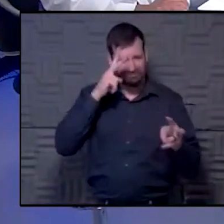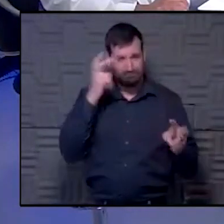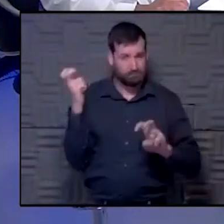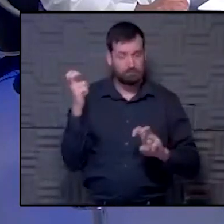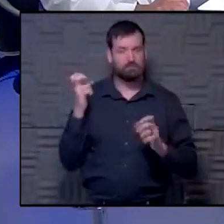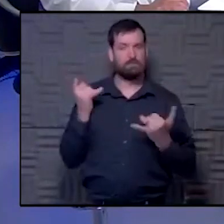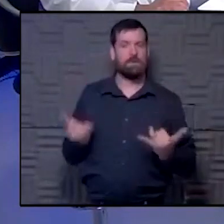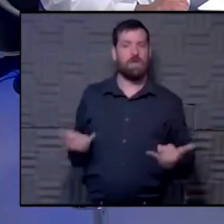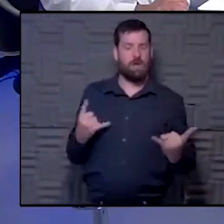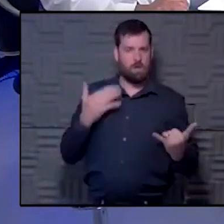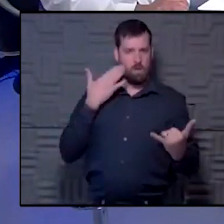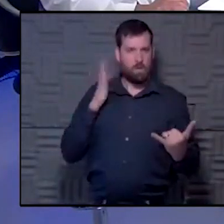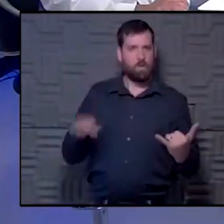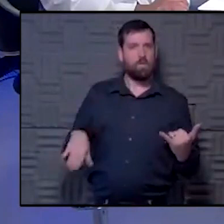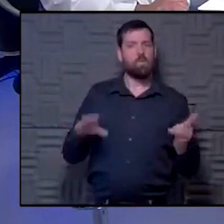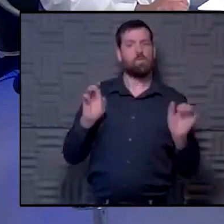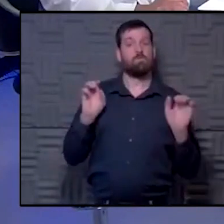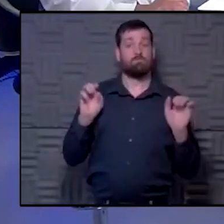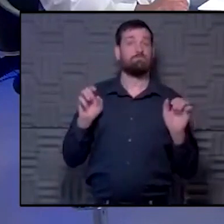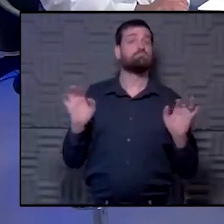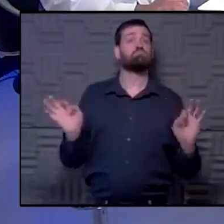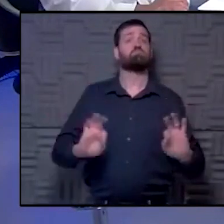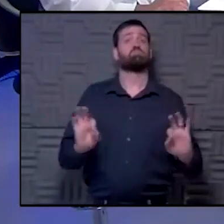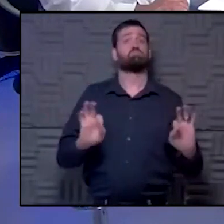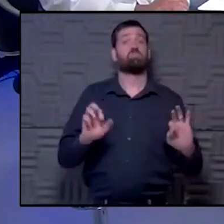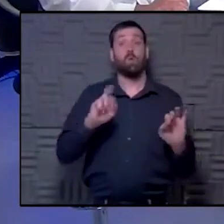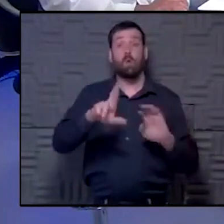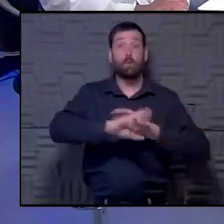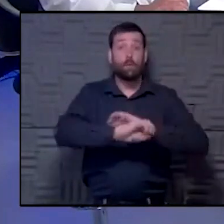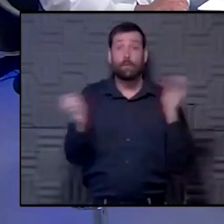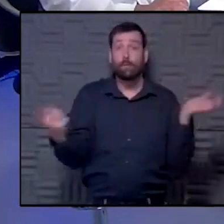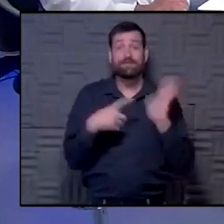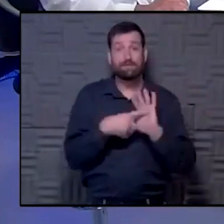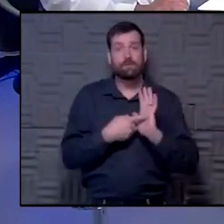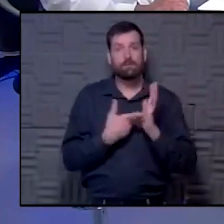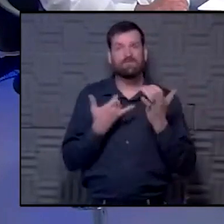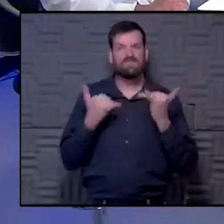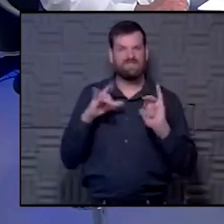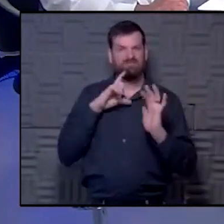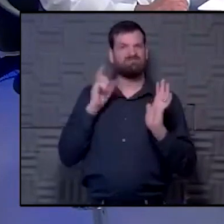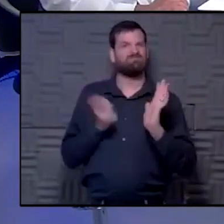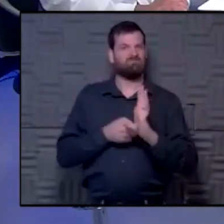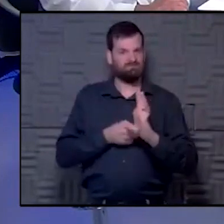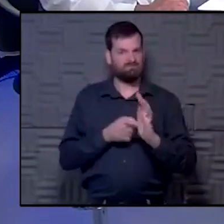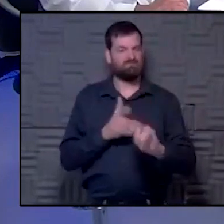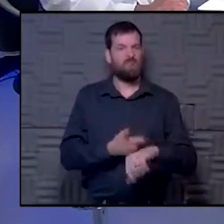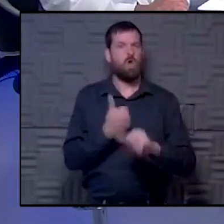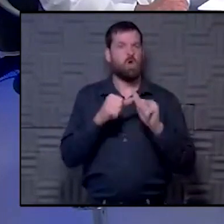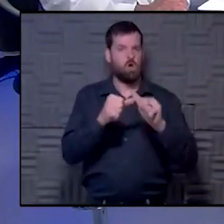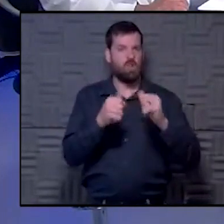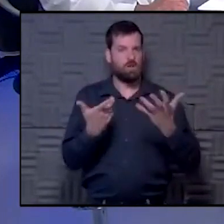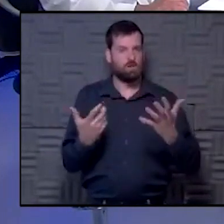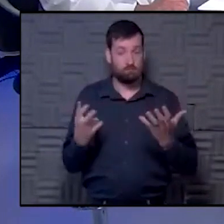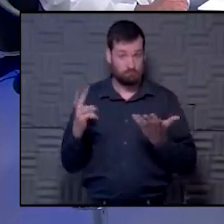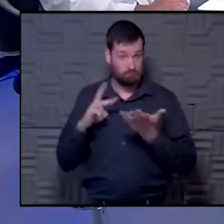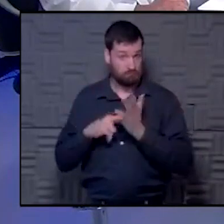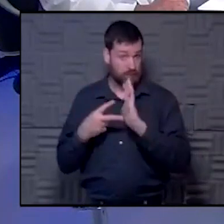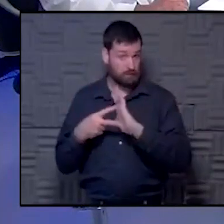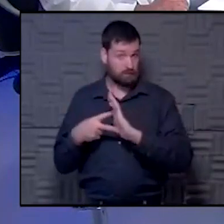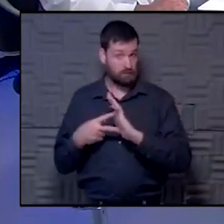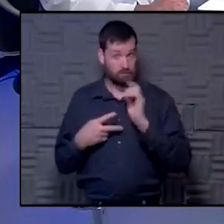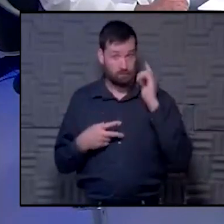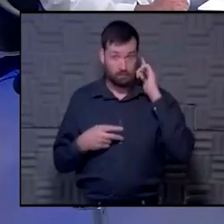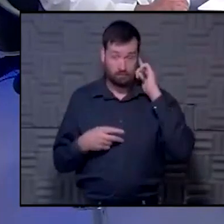we know that long haul can happen to people with mild or no symptoms. Her question, does that mean that